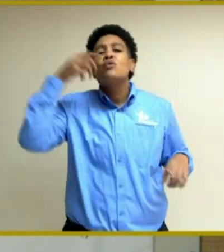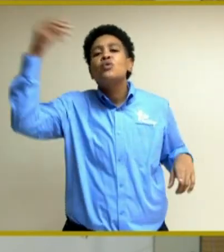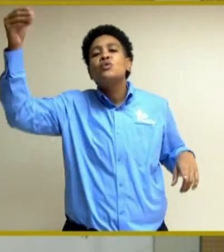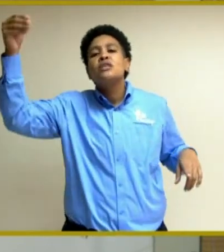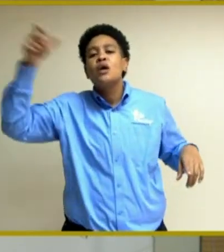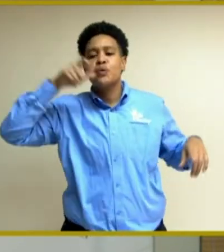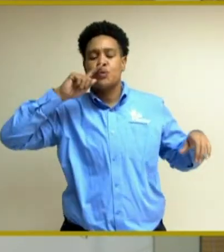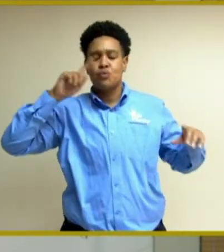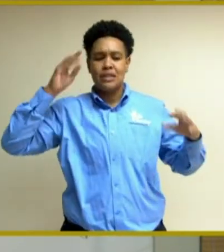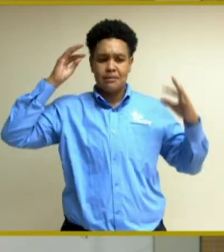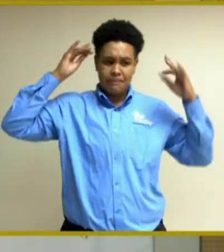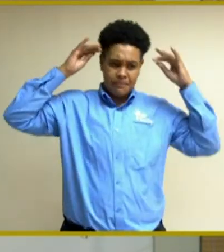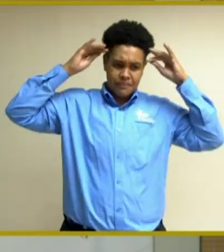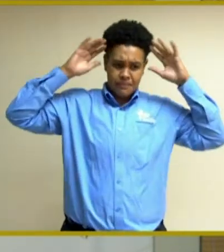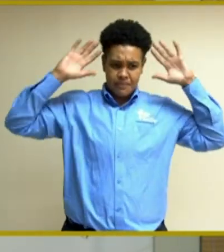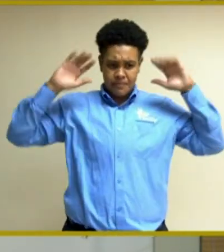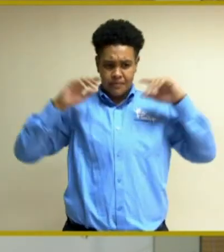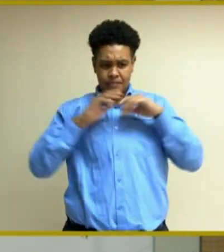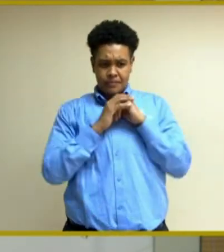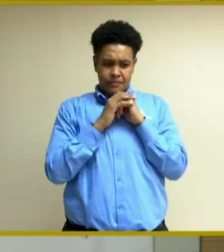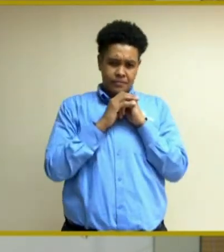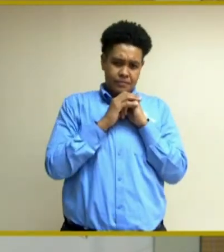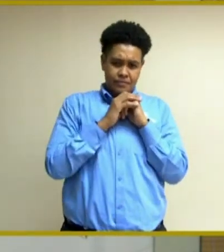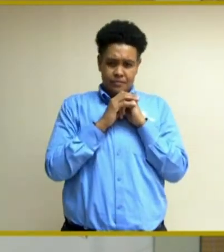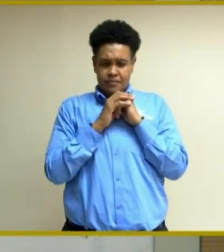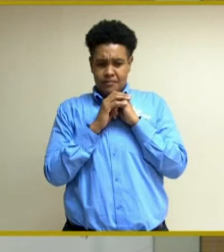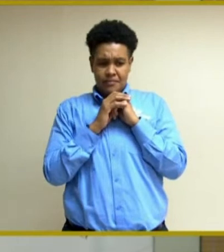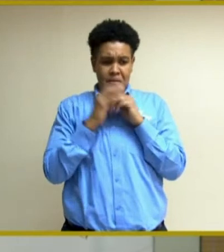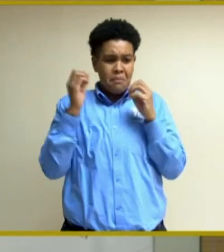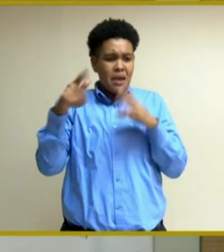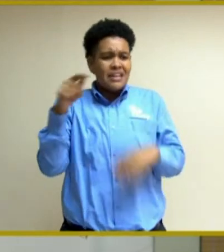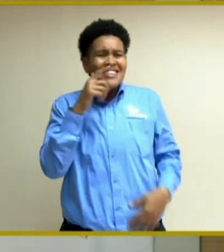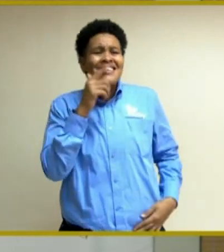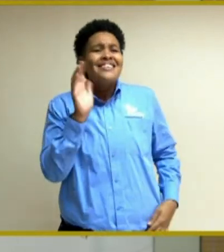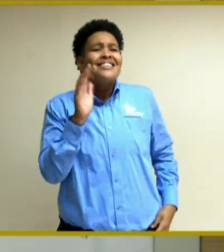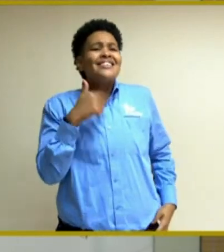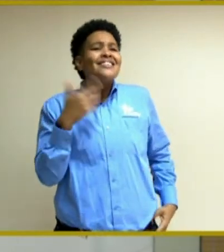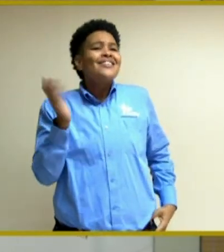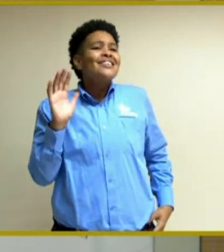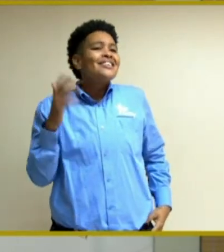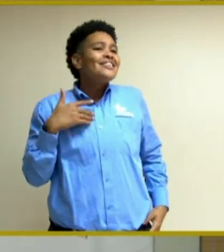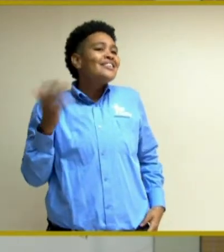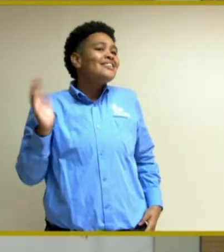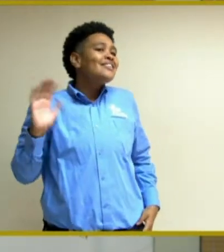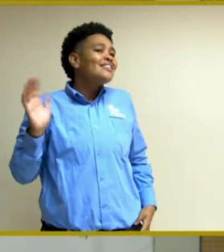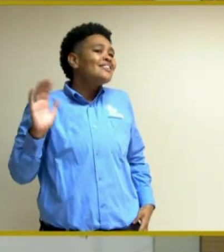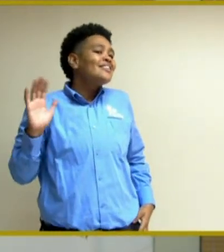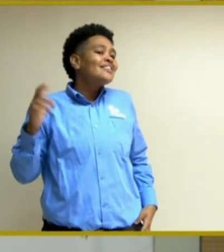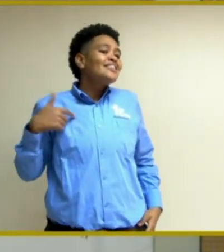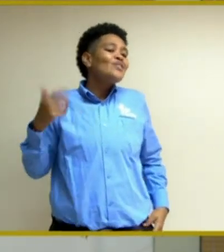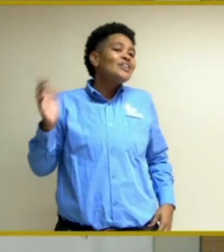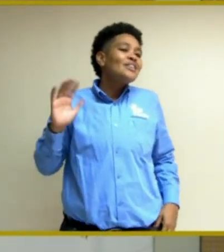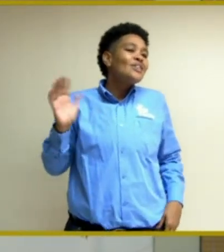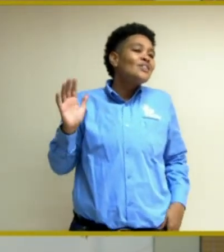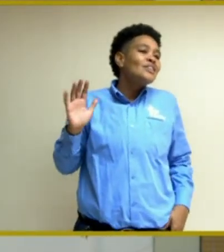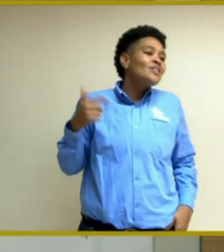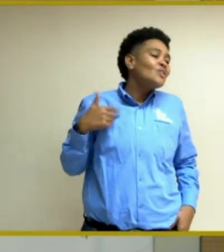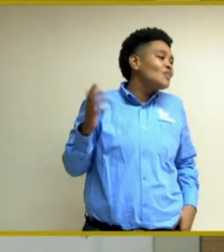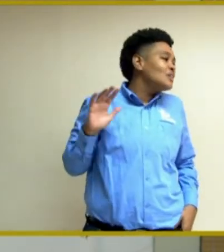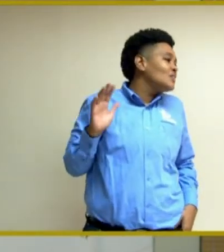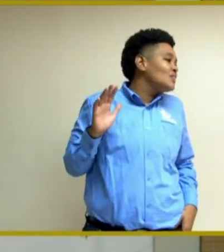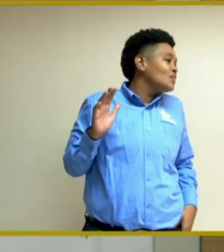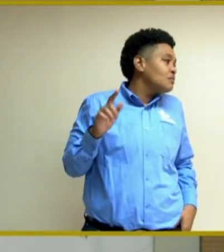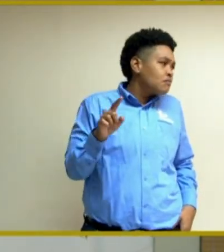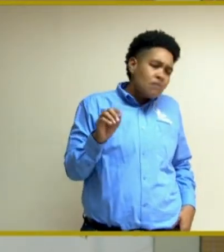are contemplating, because we still have a lot of doubt out there around COVID, around the vaccine. What is